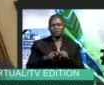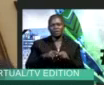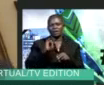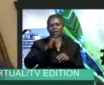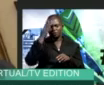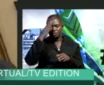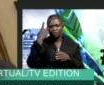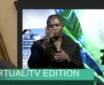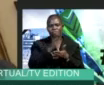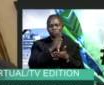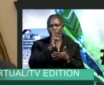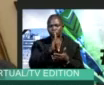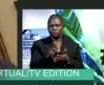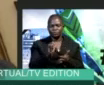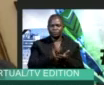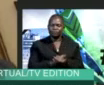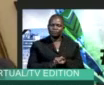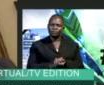know for certain that